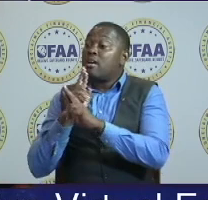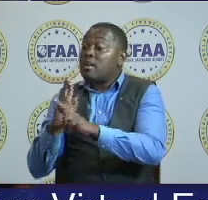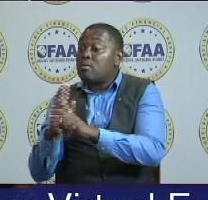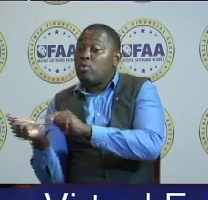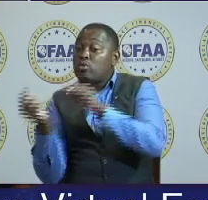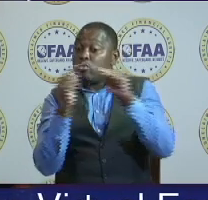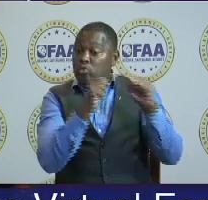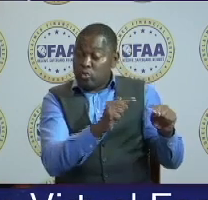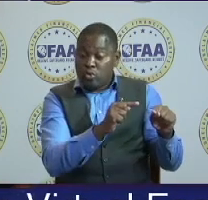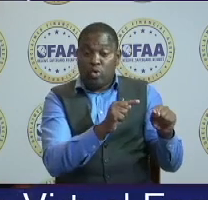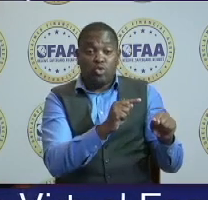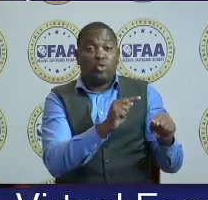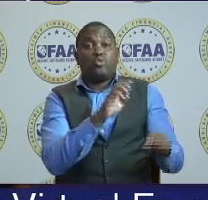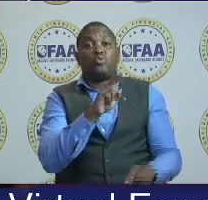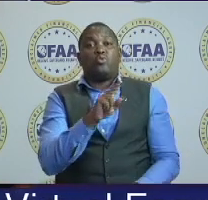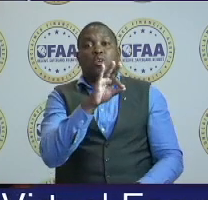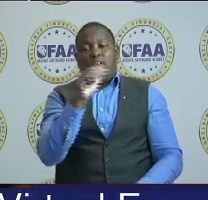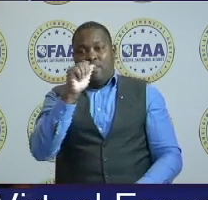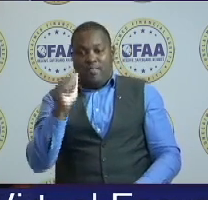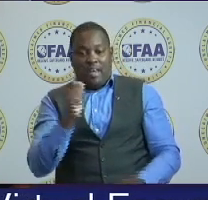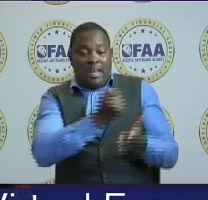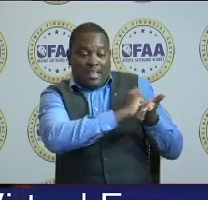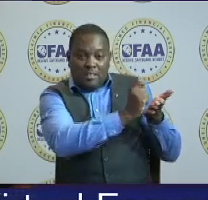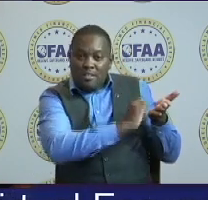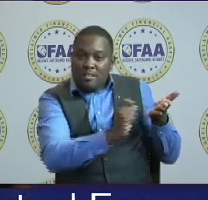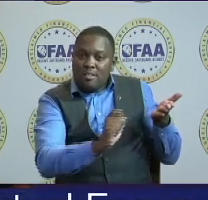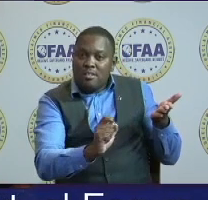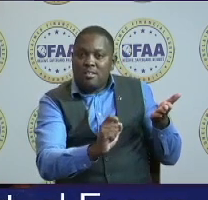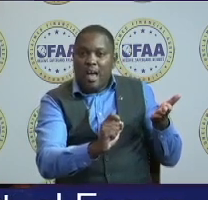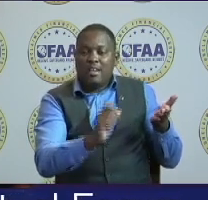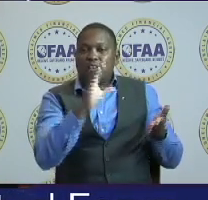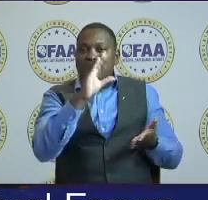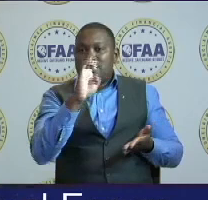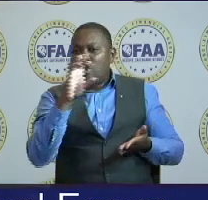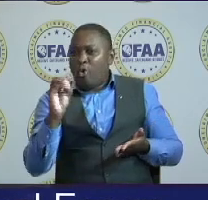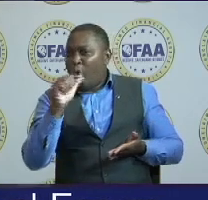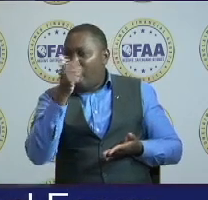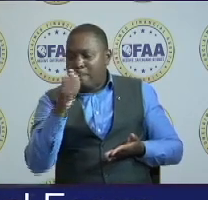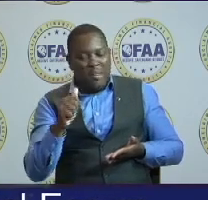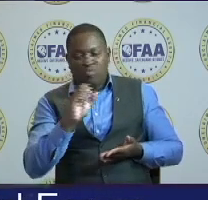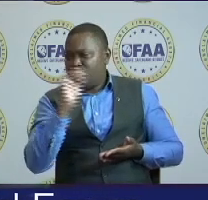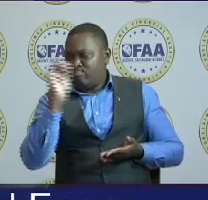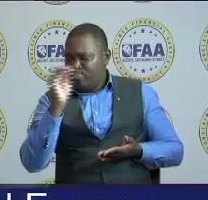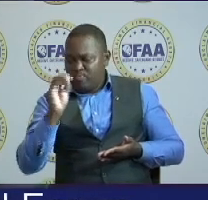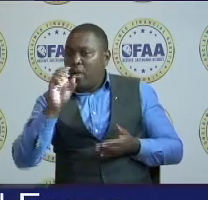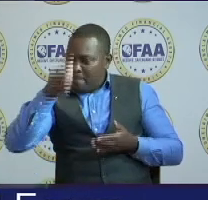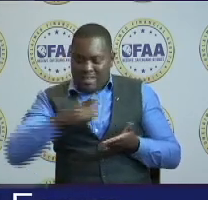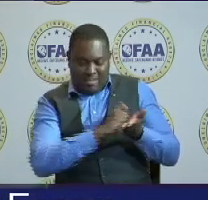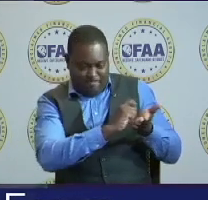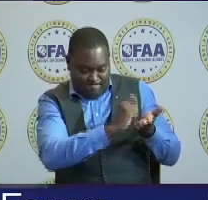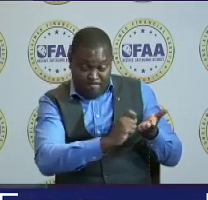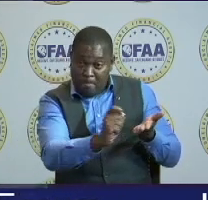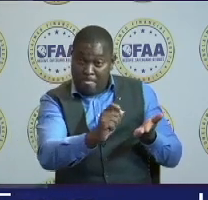signed by the chief executive officer or the accounting officer of the remitting entity. So, and that's why again we are here to sensitize our